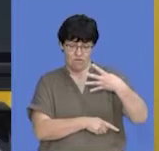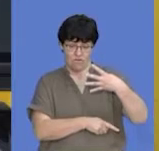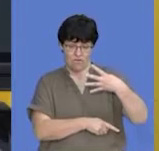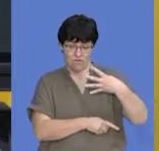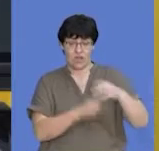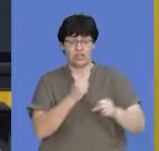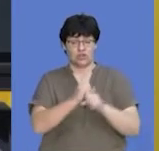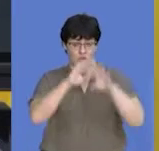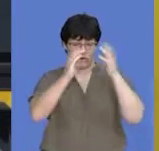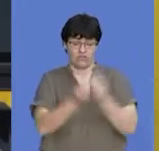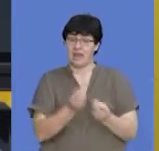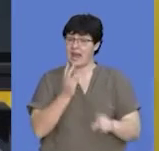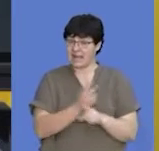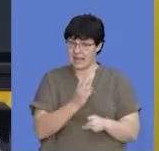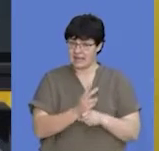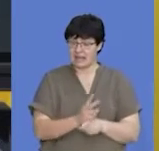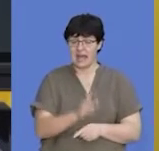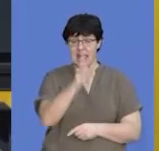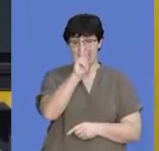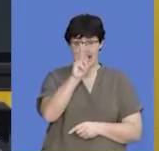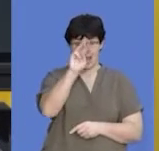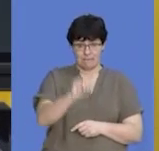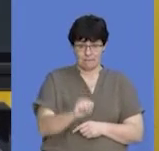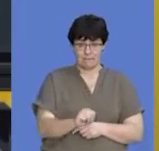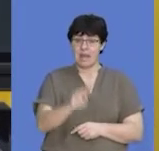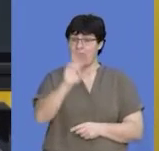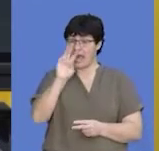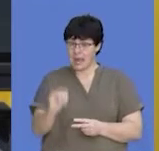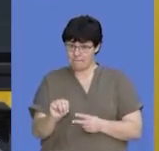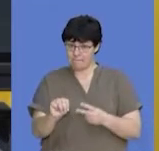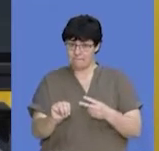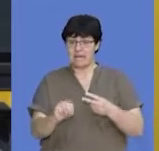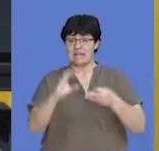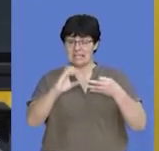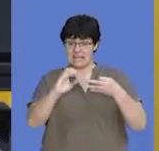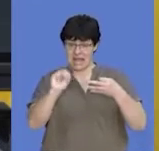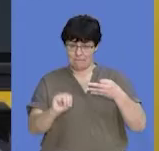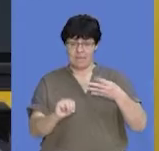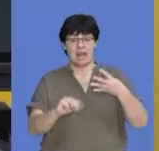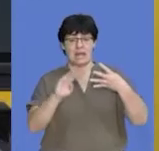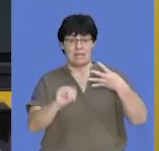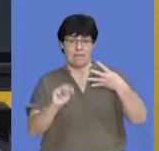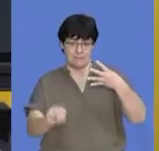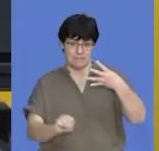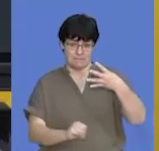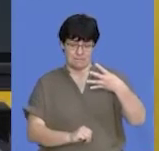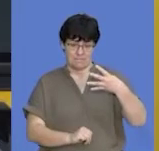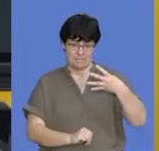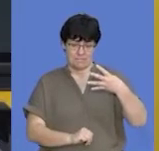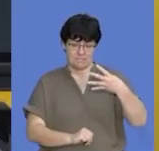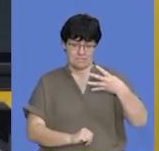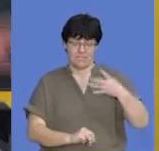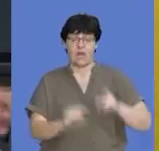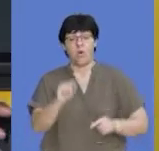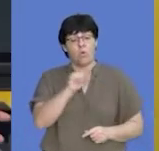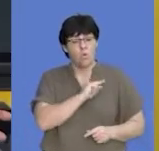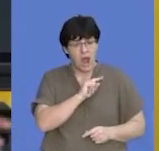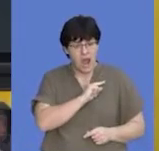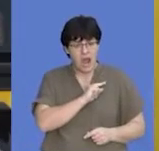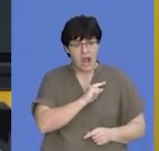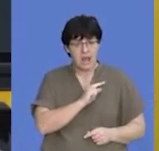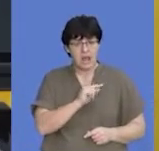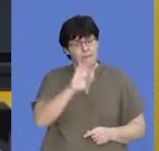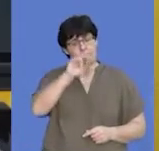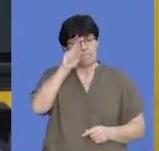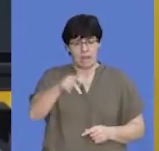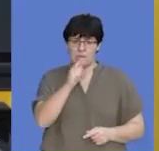in geography, again, kilometers, meters, centimeters, as well as millimeters. So, because we are using maps,